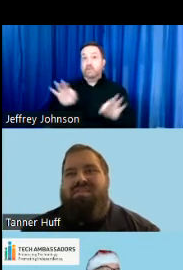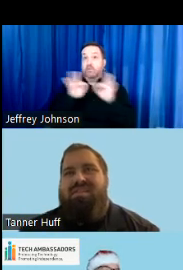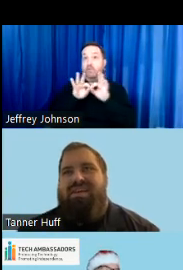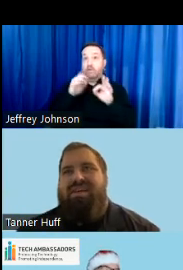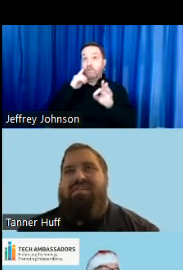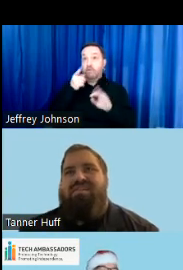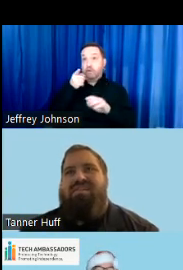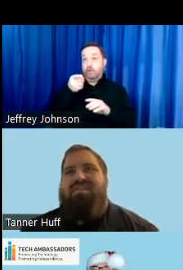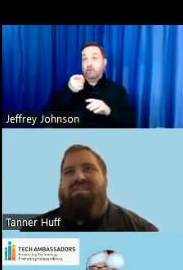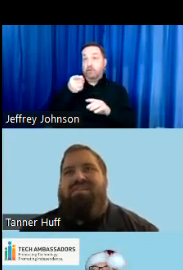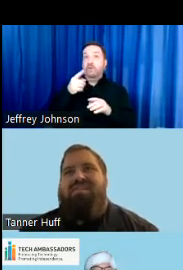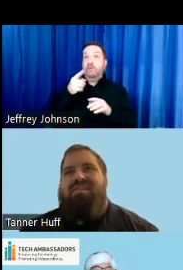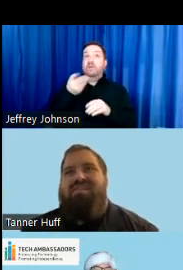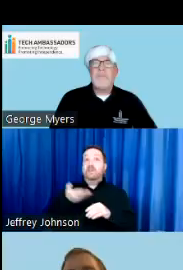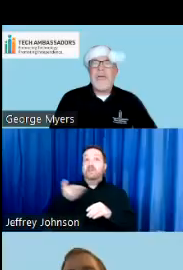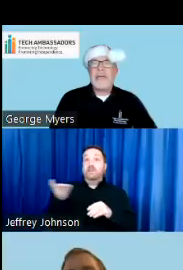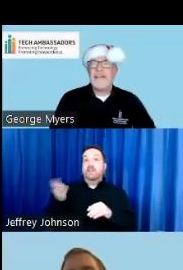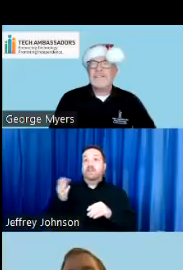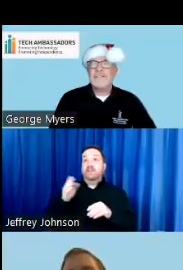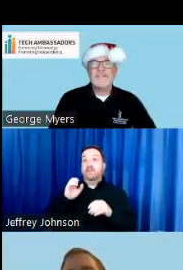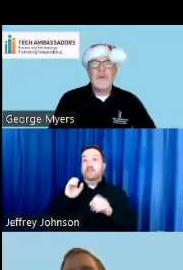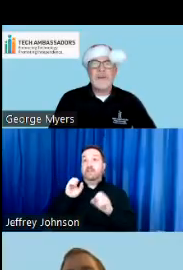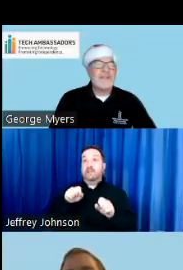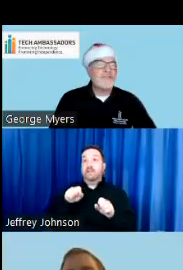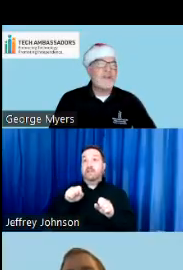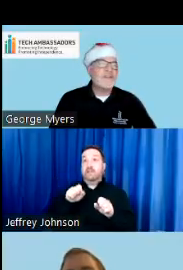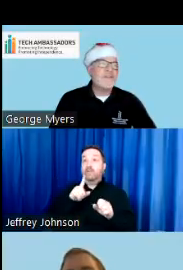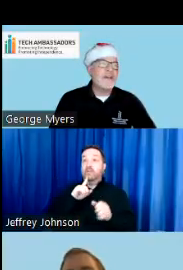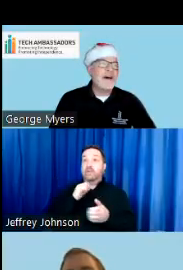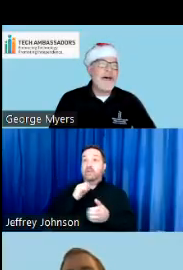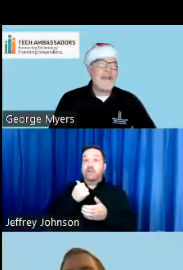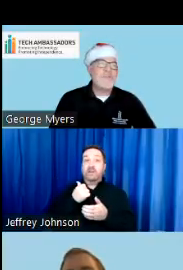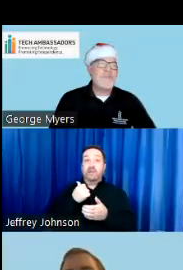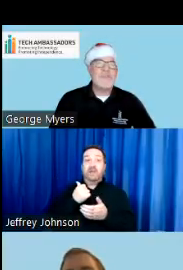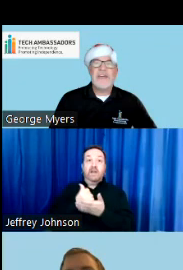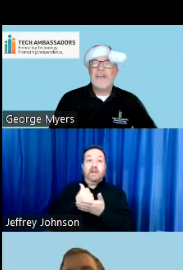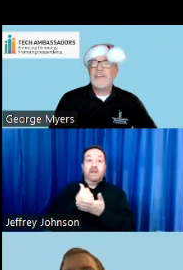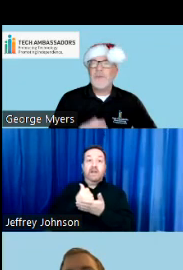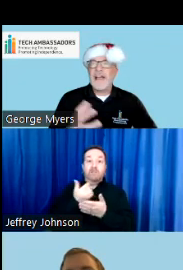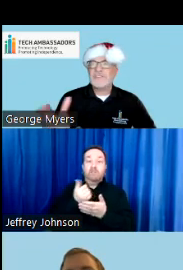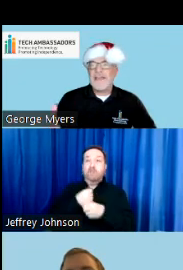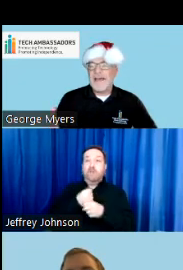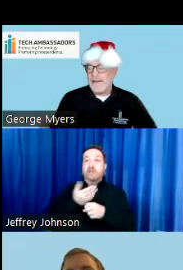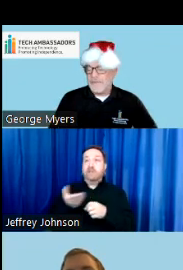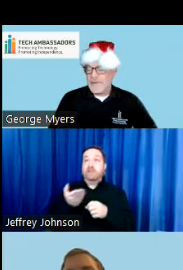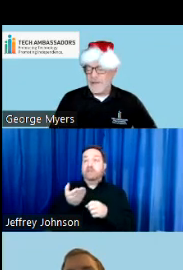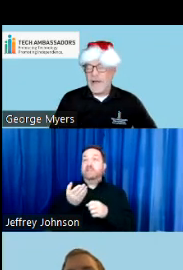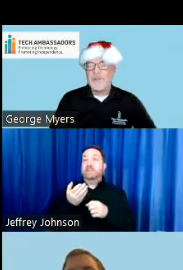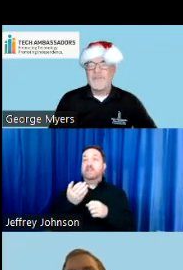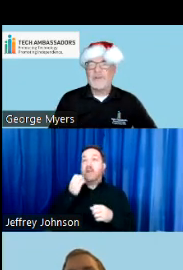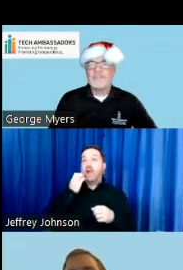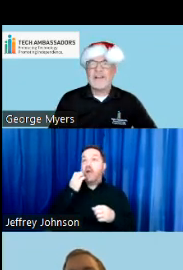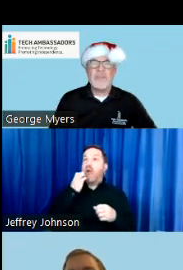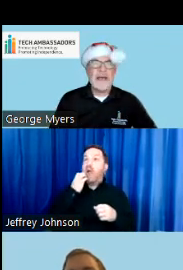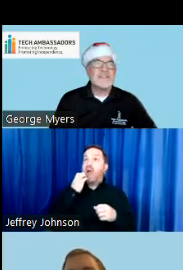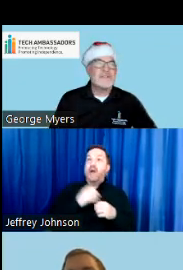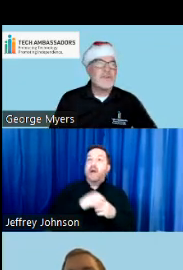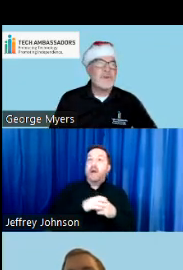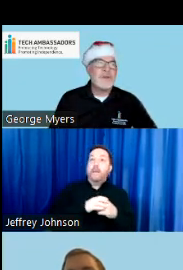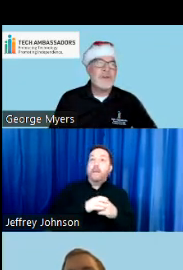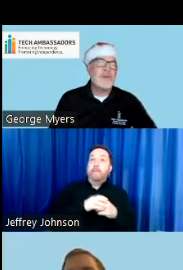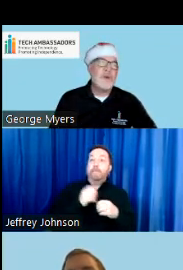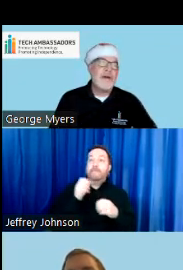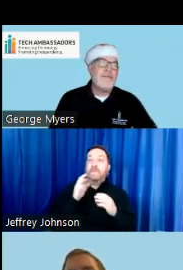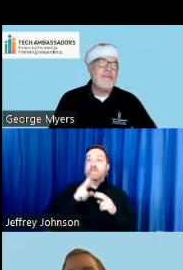you. Yeah. These things can make so many different items. We actually have a couple of our tech